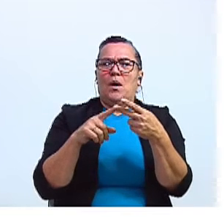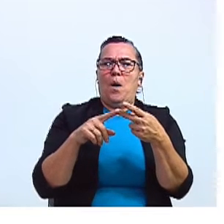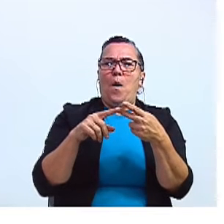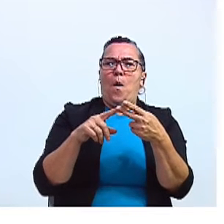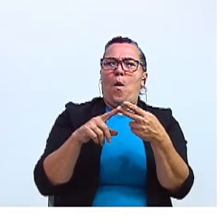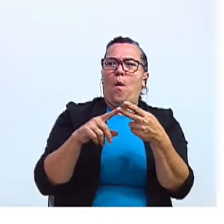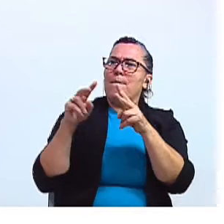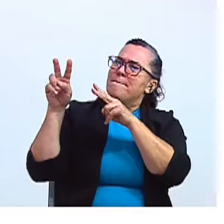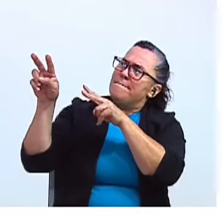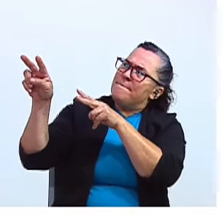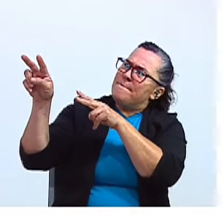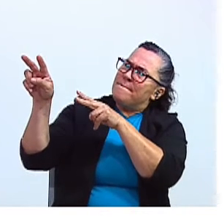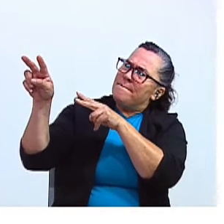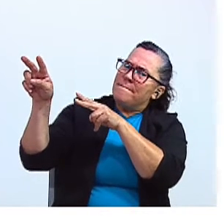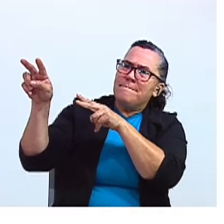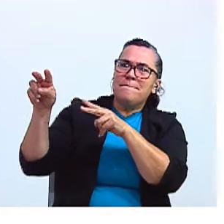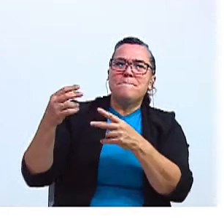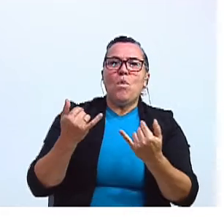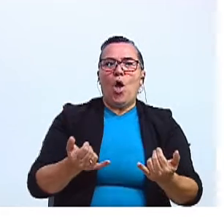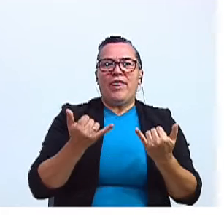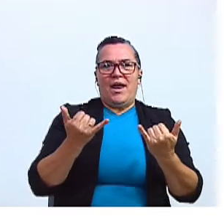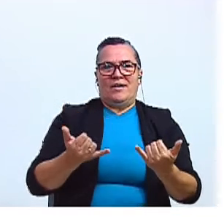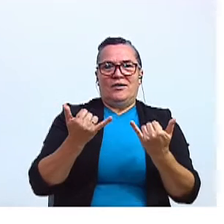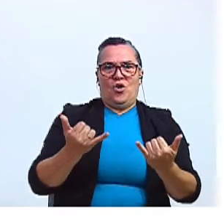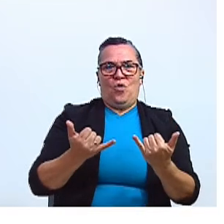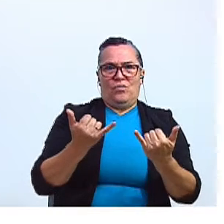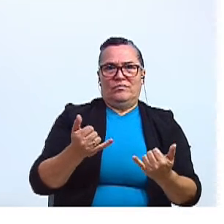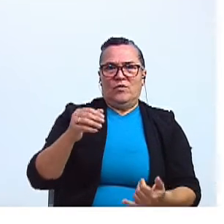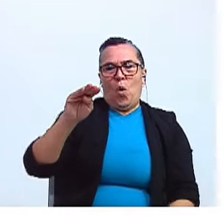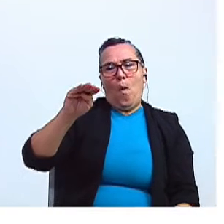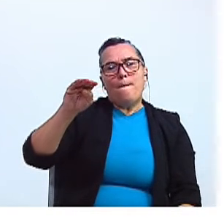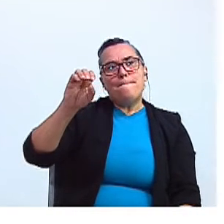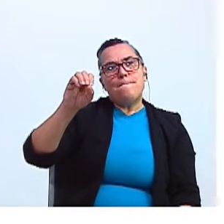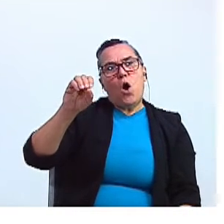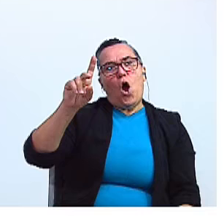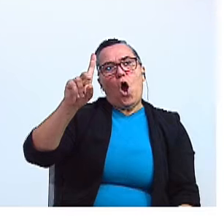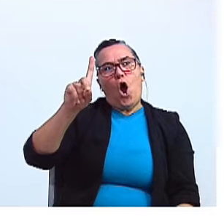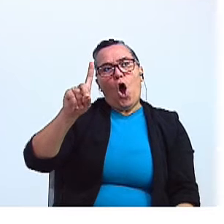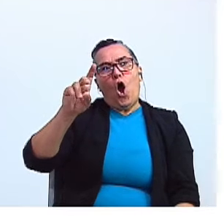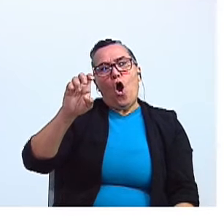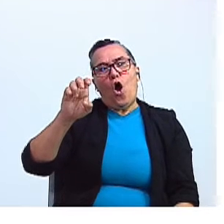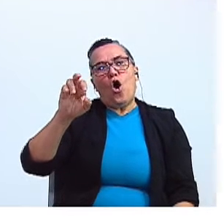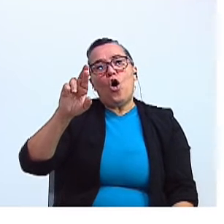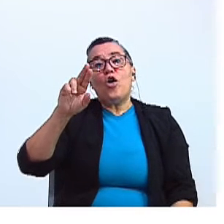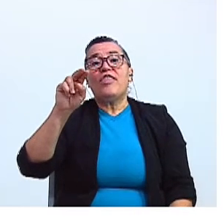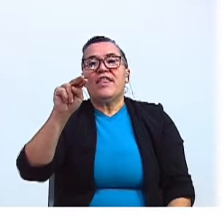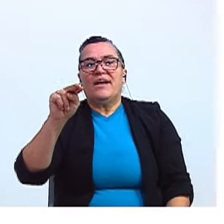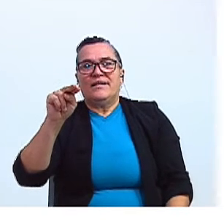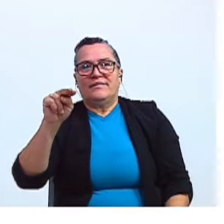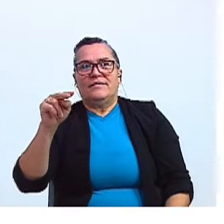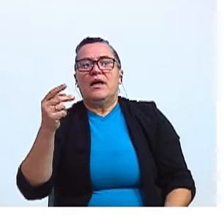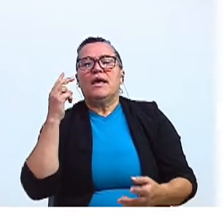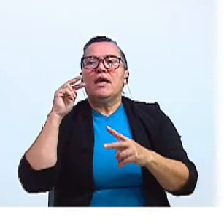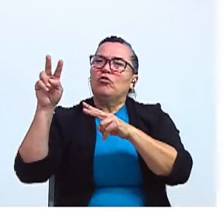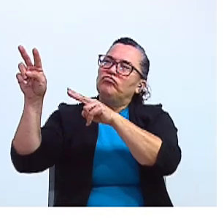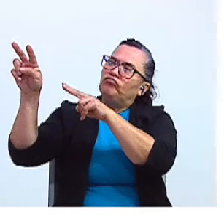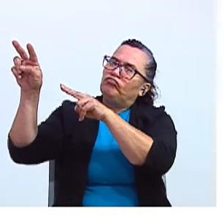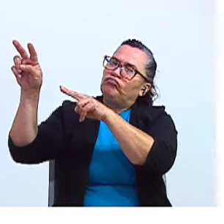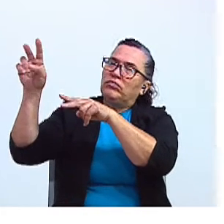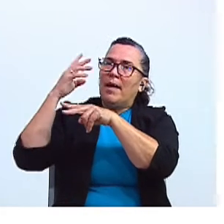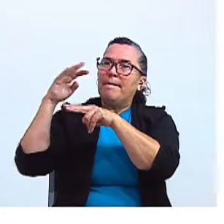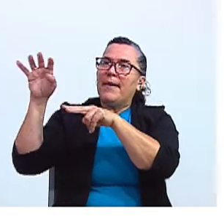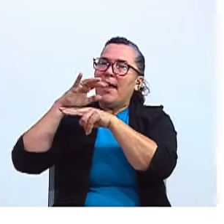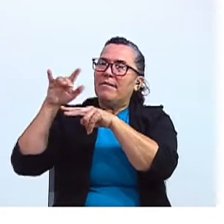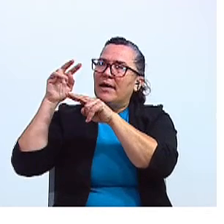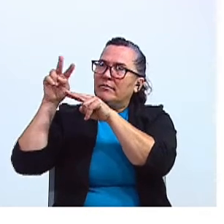Modern. Look at the image. Is it modern? Repeat. Modern. And I want to spell it, and you have to spell